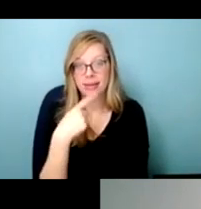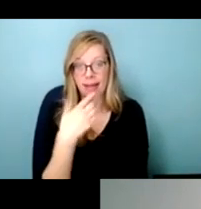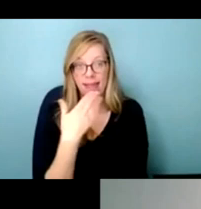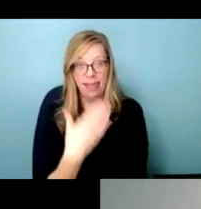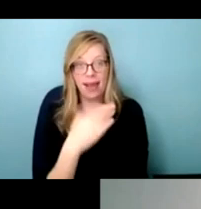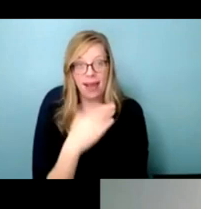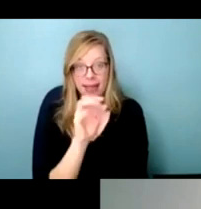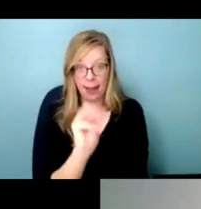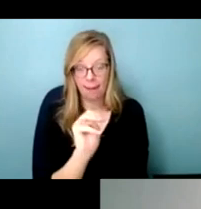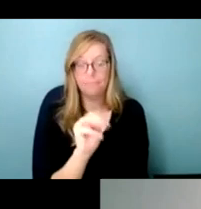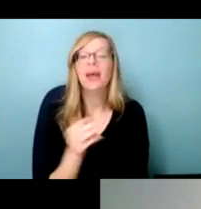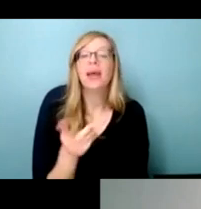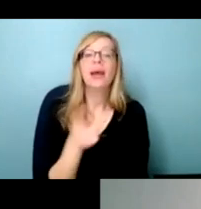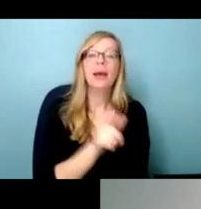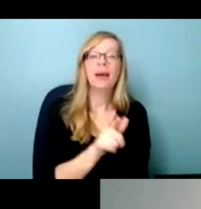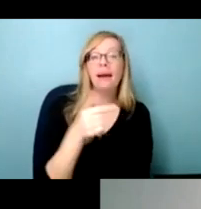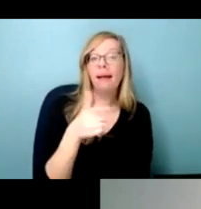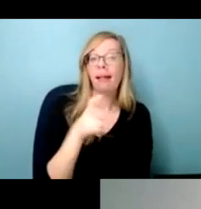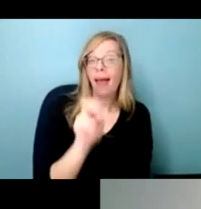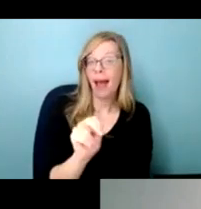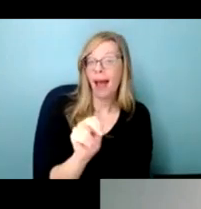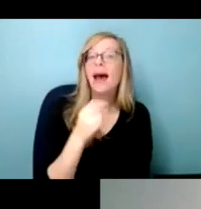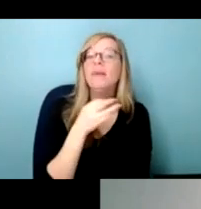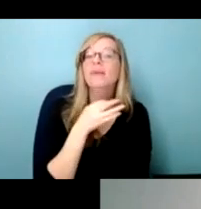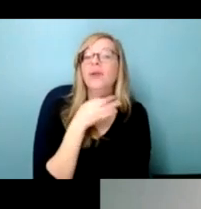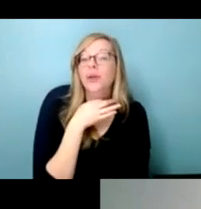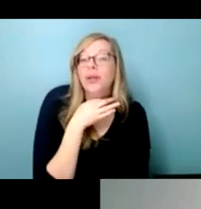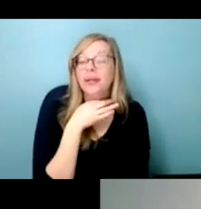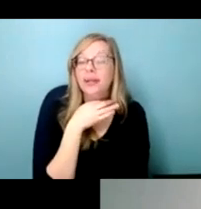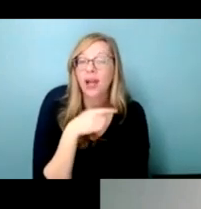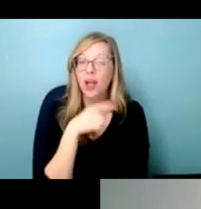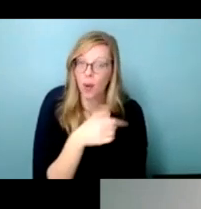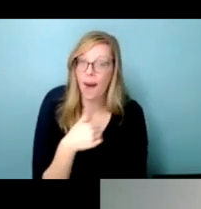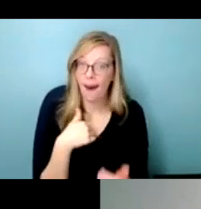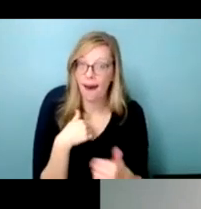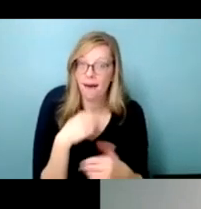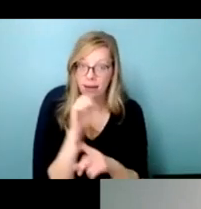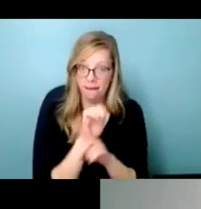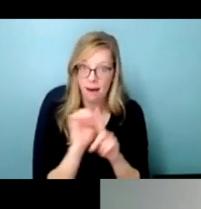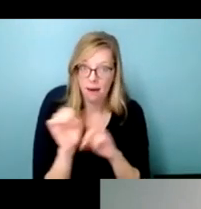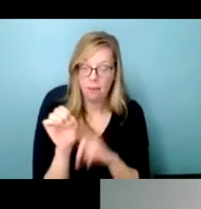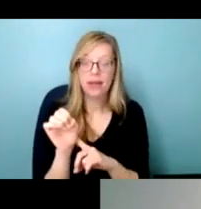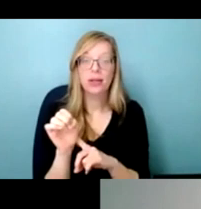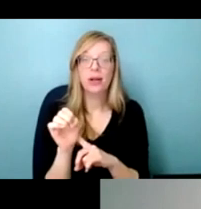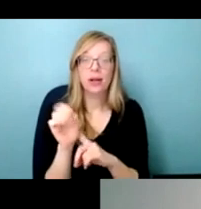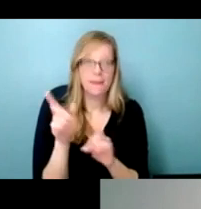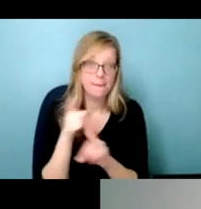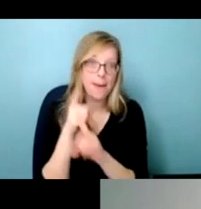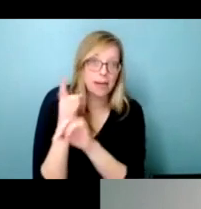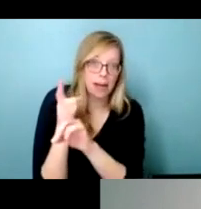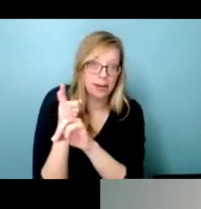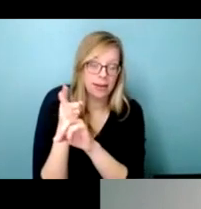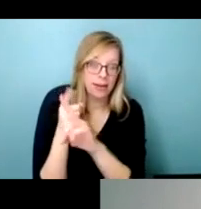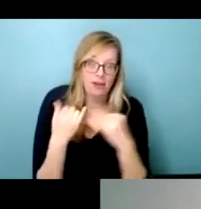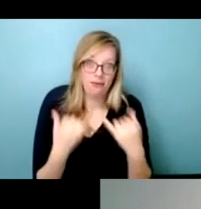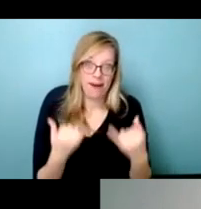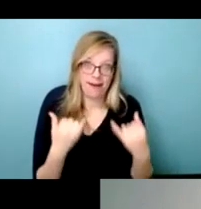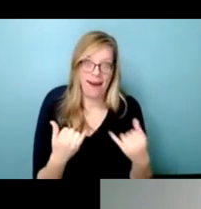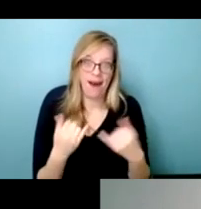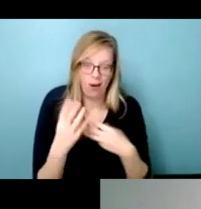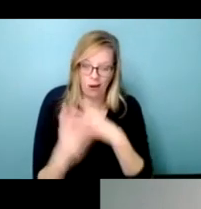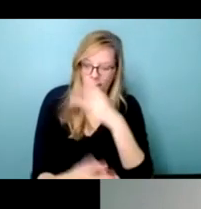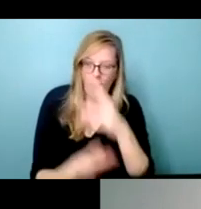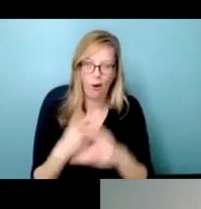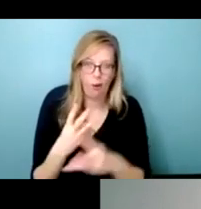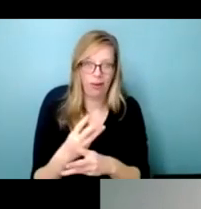Glenn, I'm interested to hear from you because you have an environmental mandate, and this is a global pandemic, right? So we